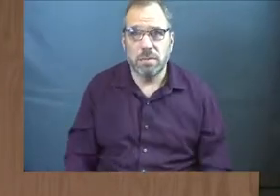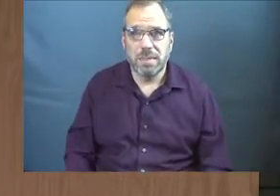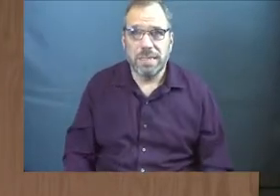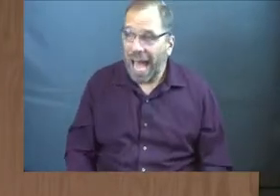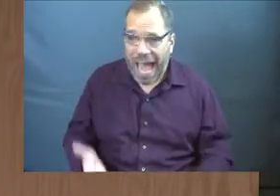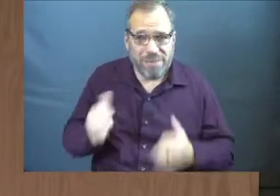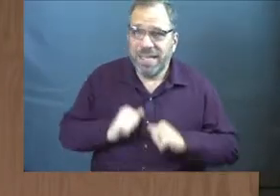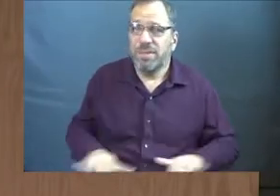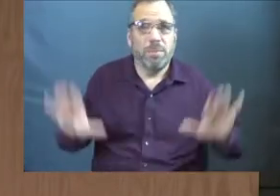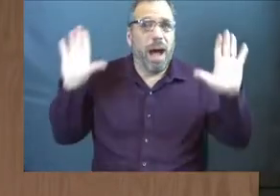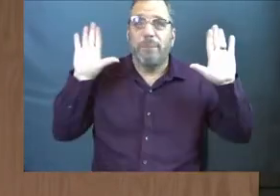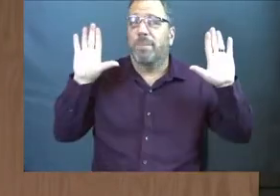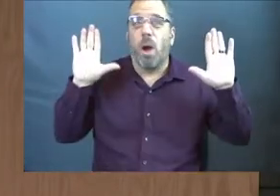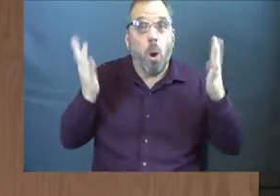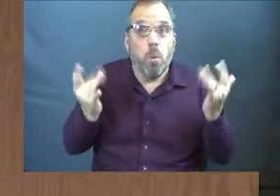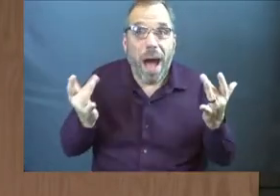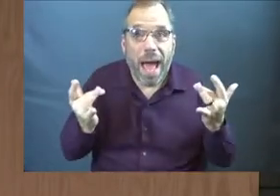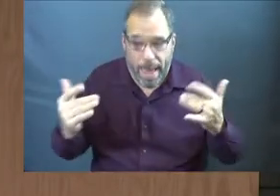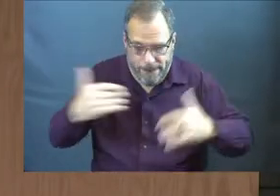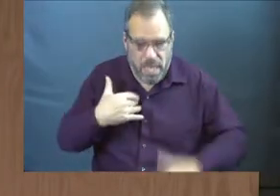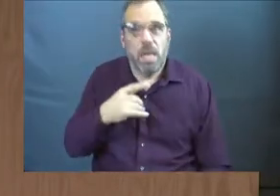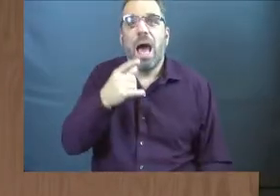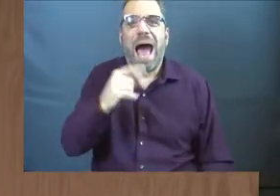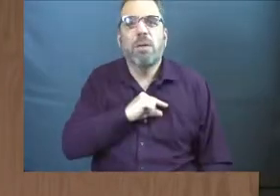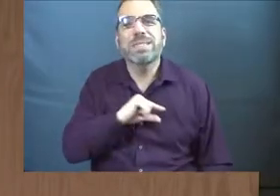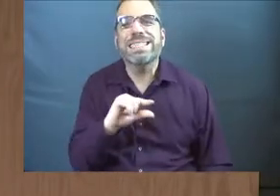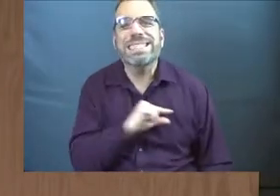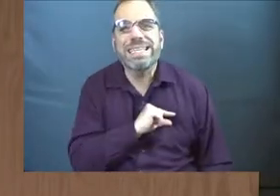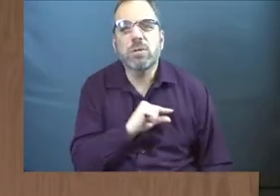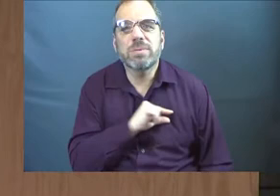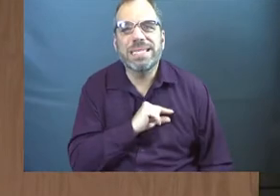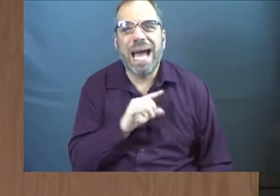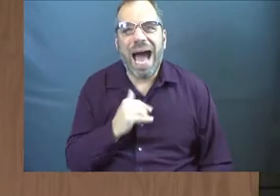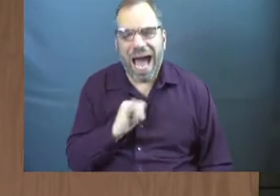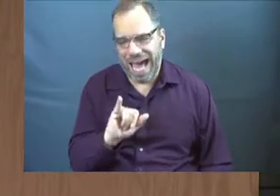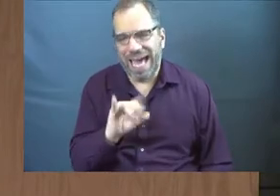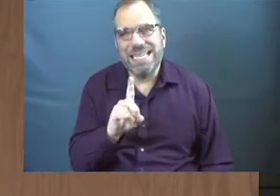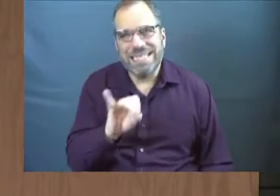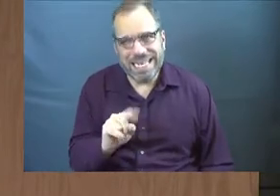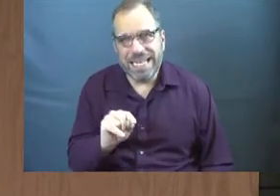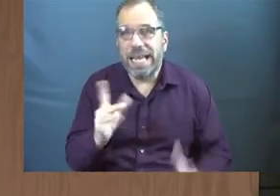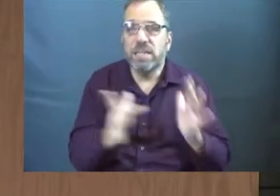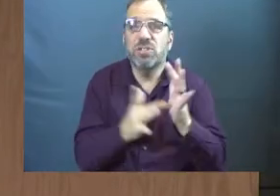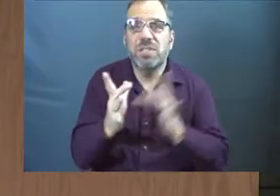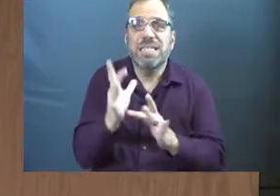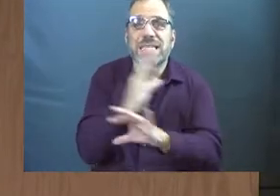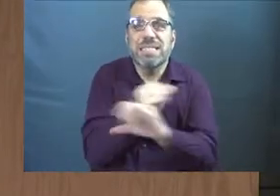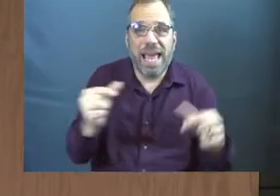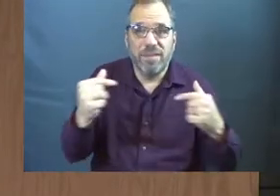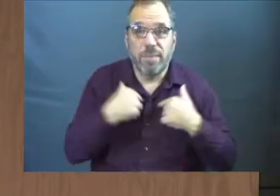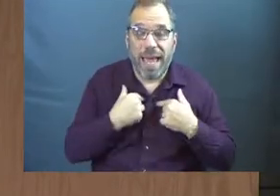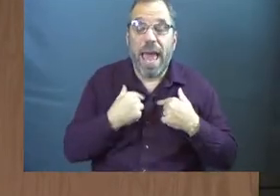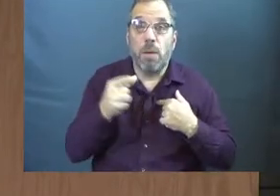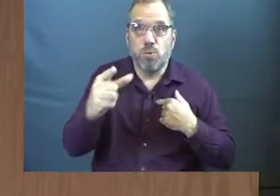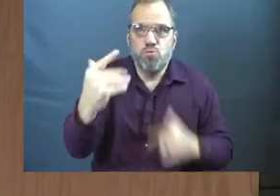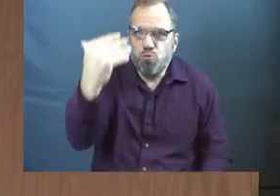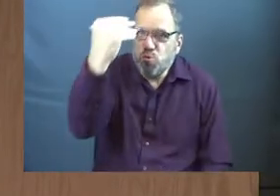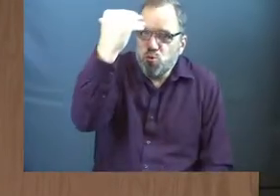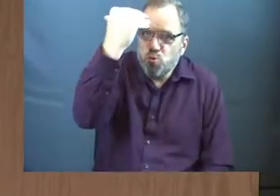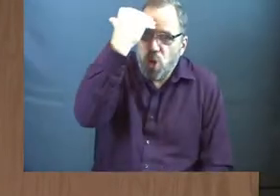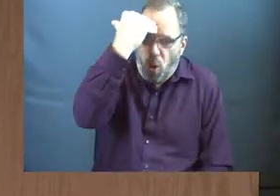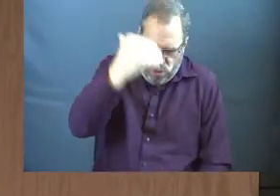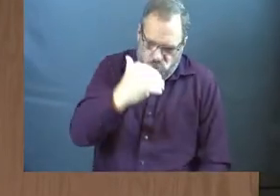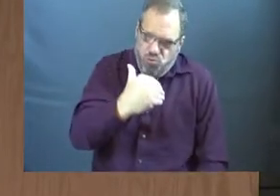I'd given them up because I was guilty. And then Jesus saved me. And when you know that in